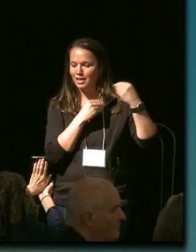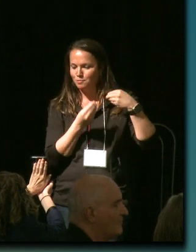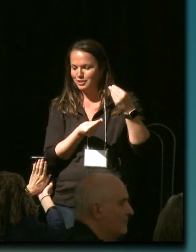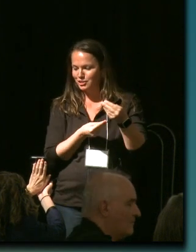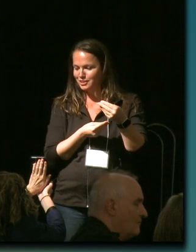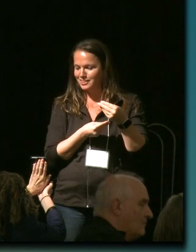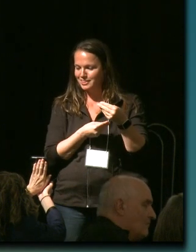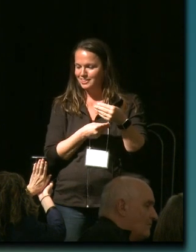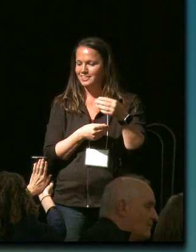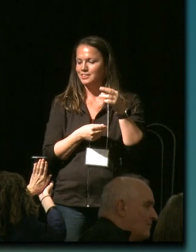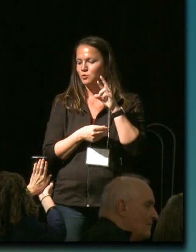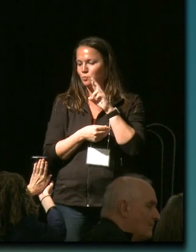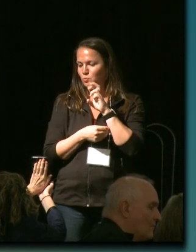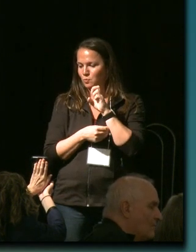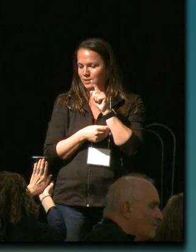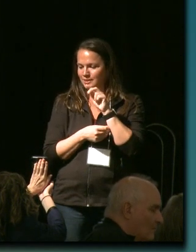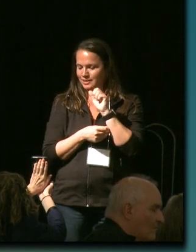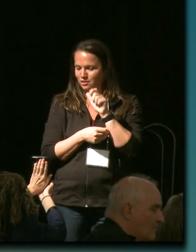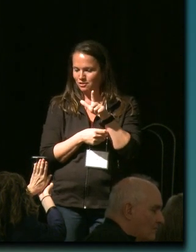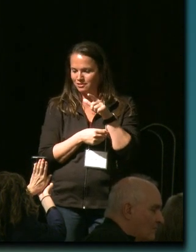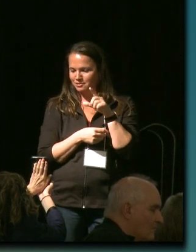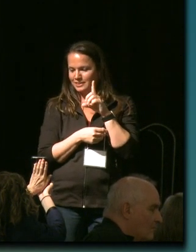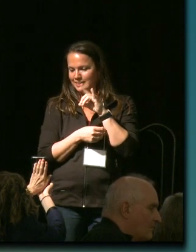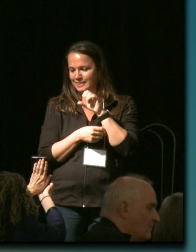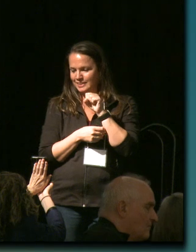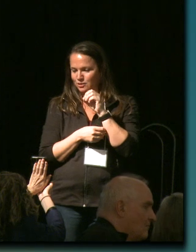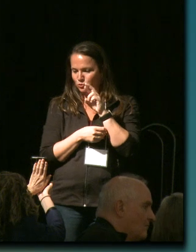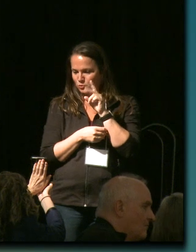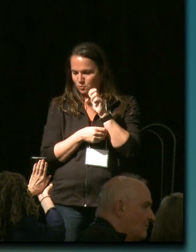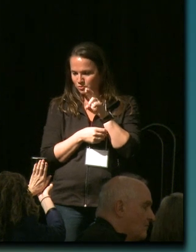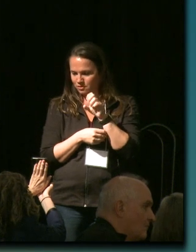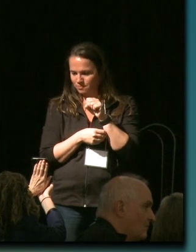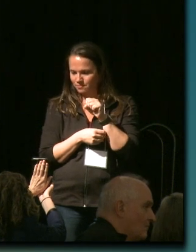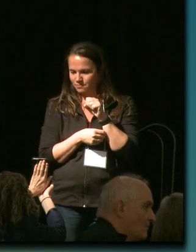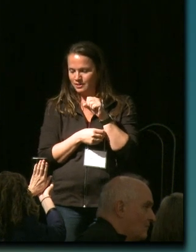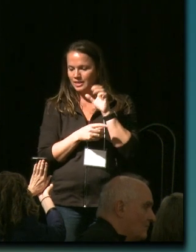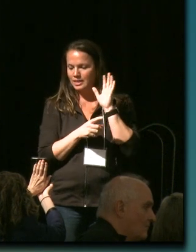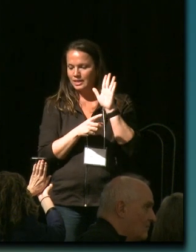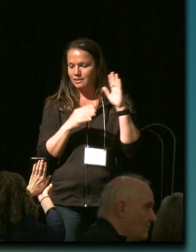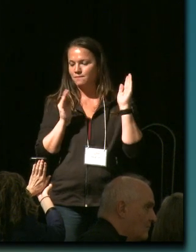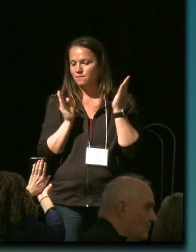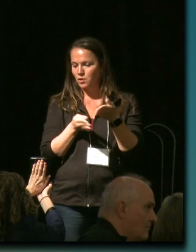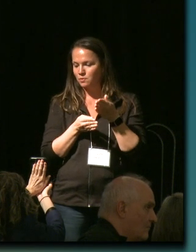Usher syndrome and other inherited retinal disorders.